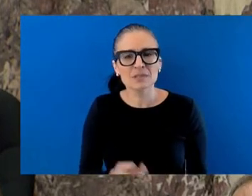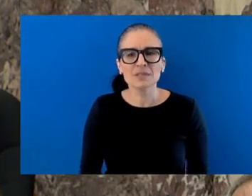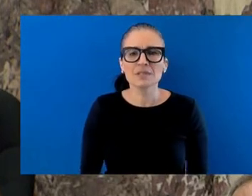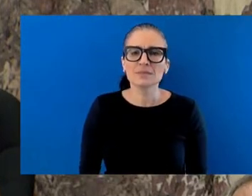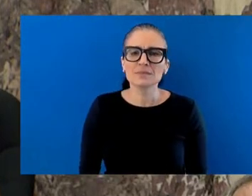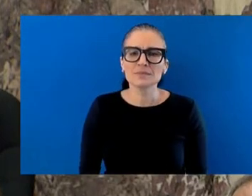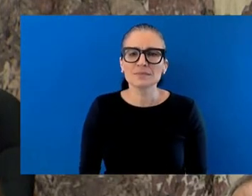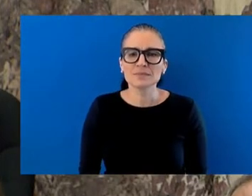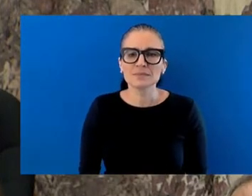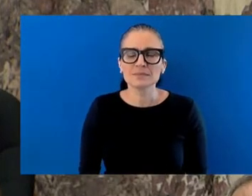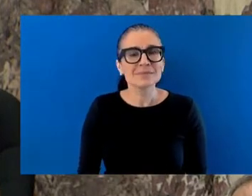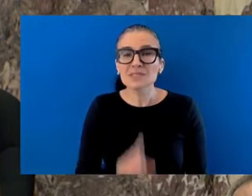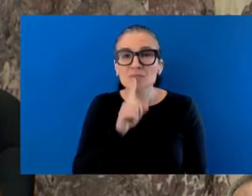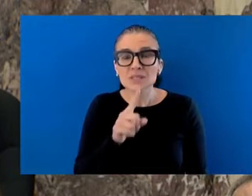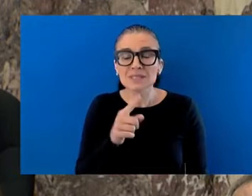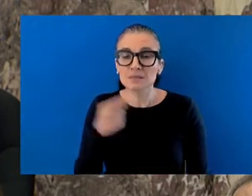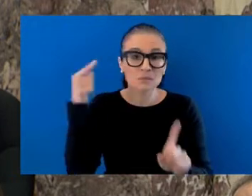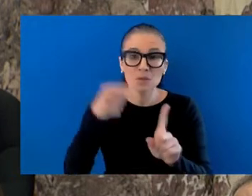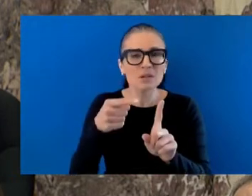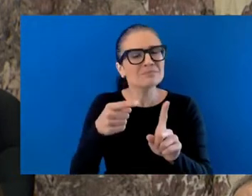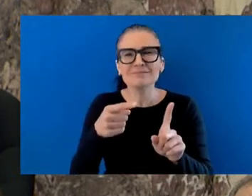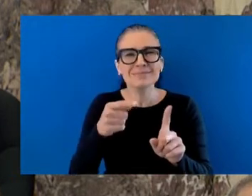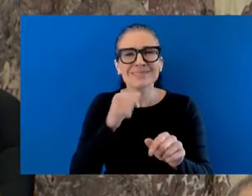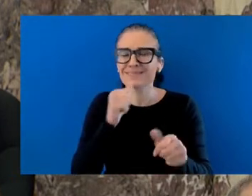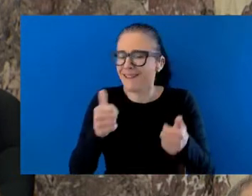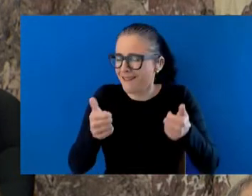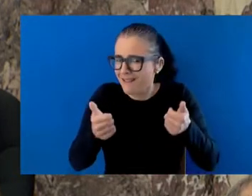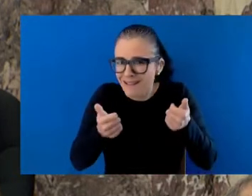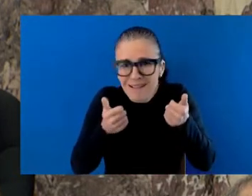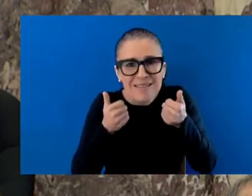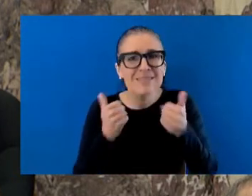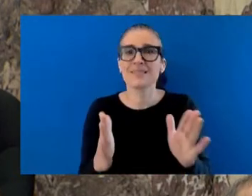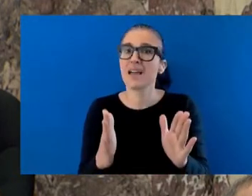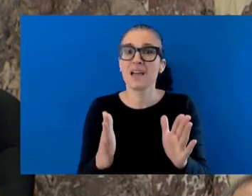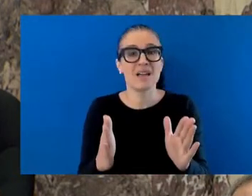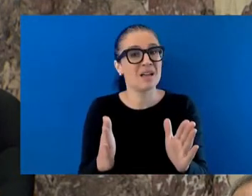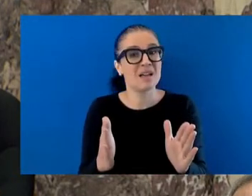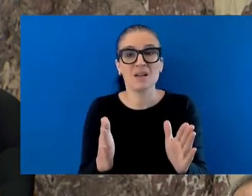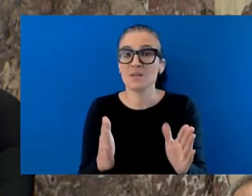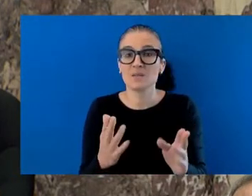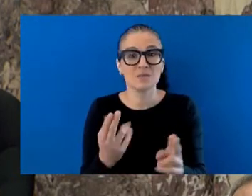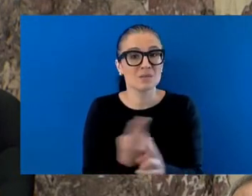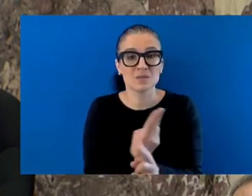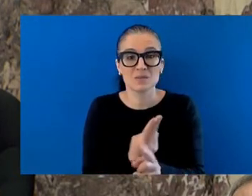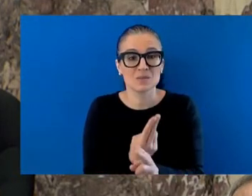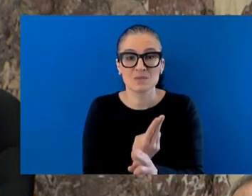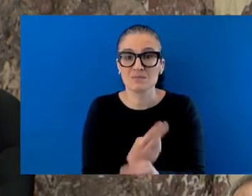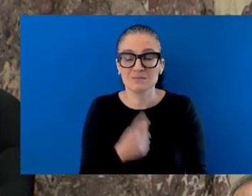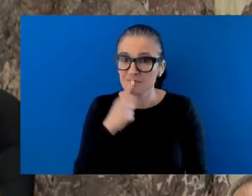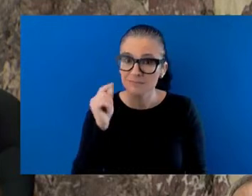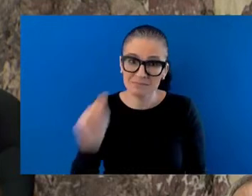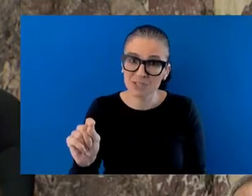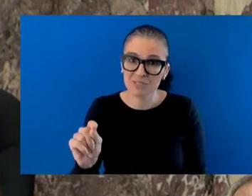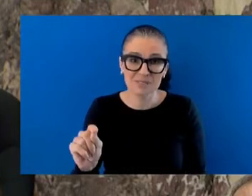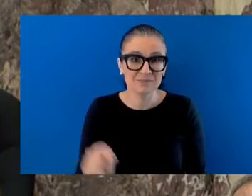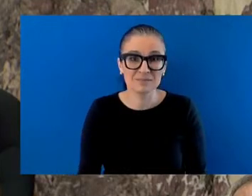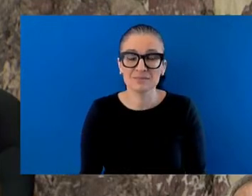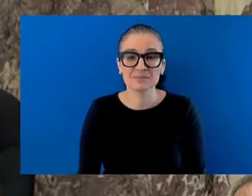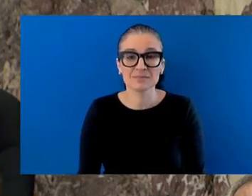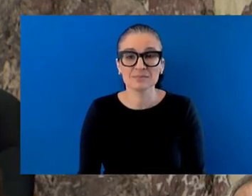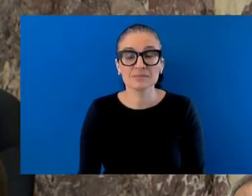added significantly 320 security officers to come in place to